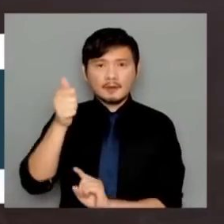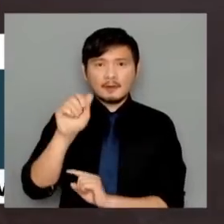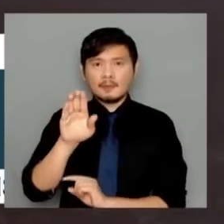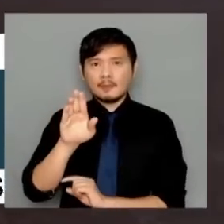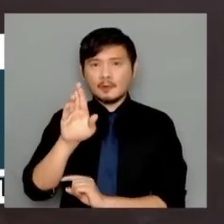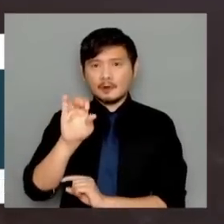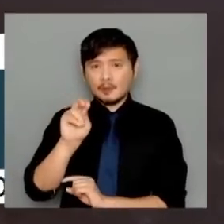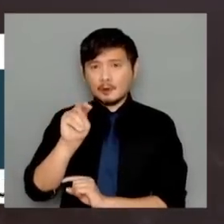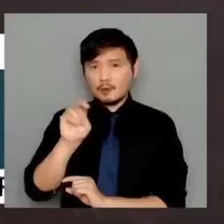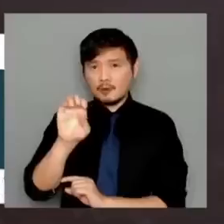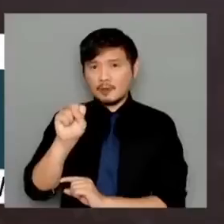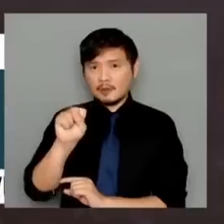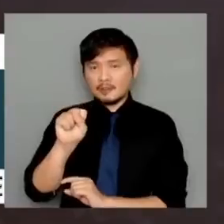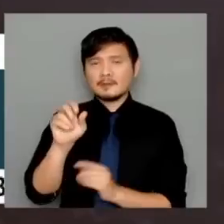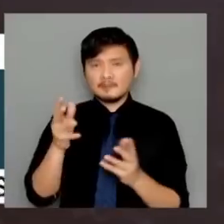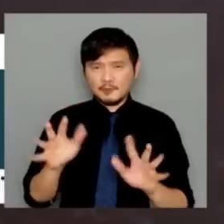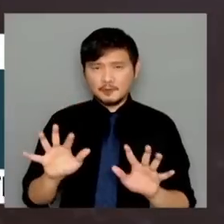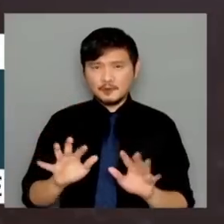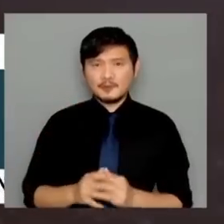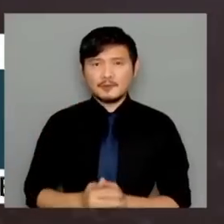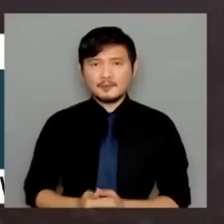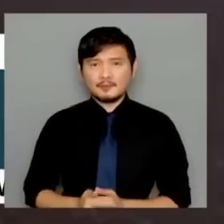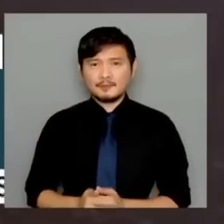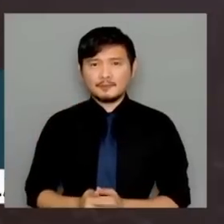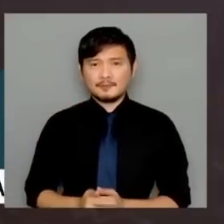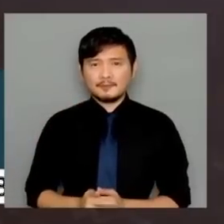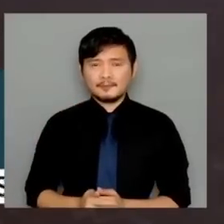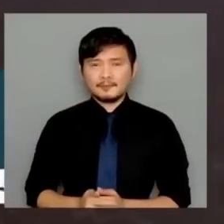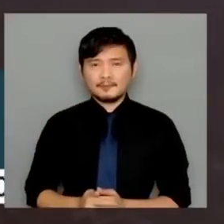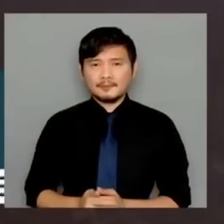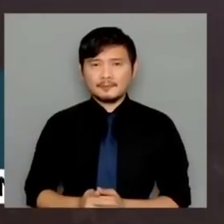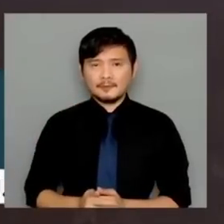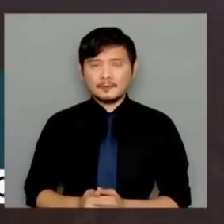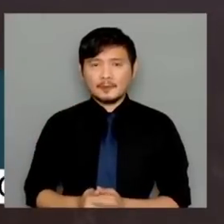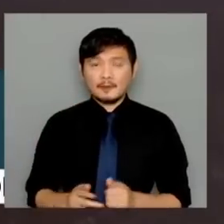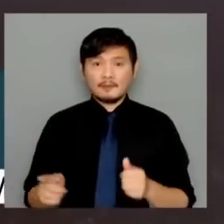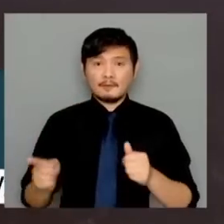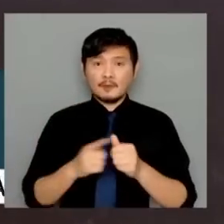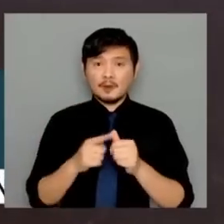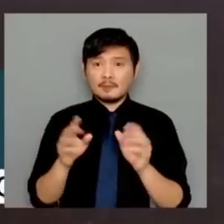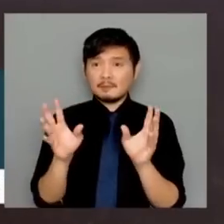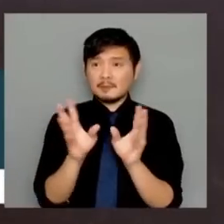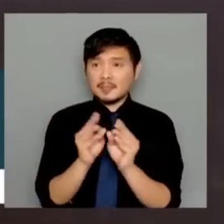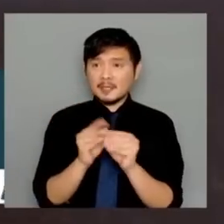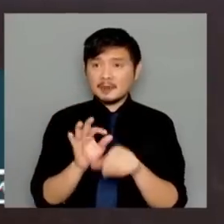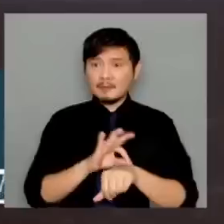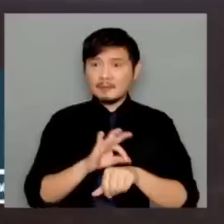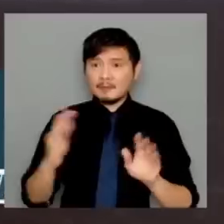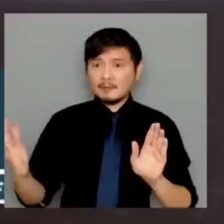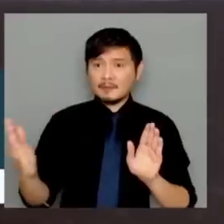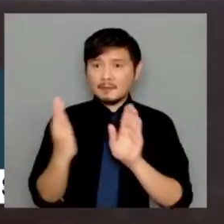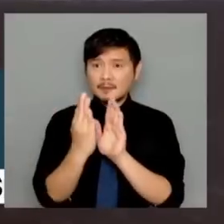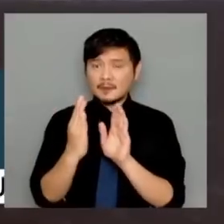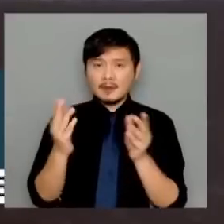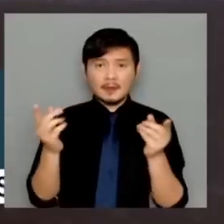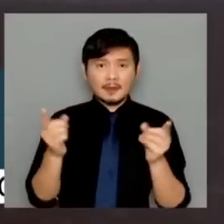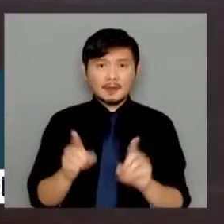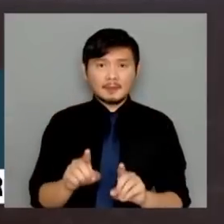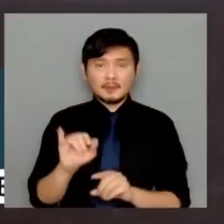and the initial face-to-face, the very first face-to-face meeting will be on